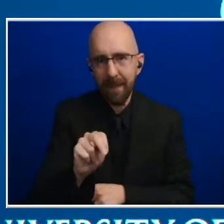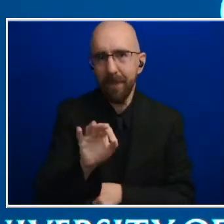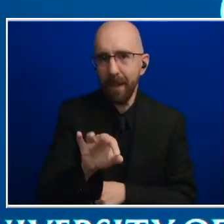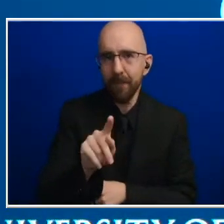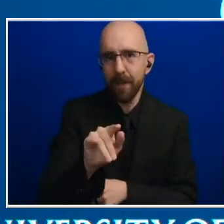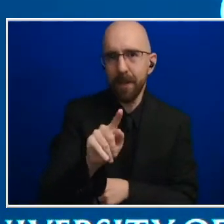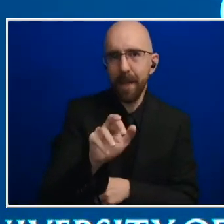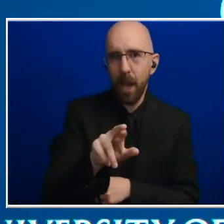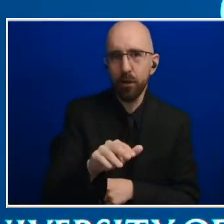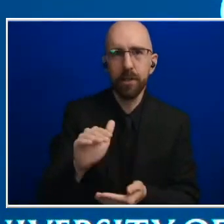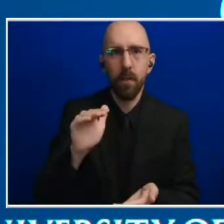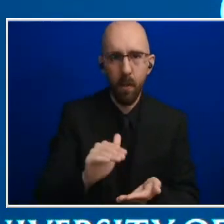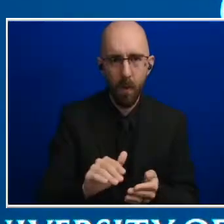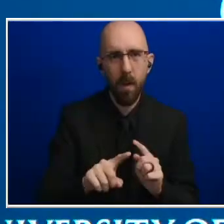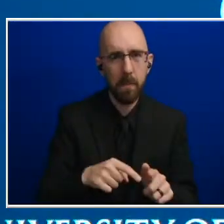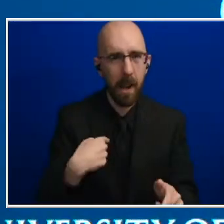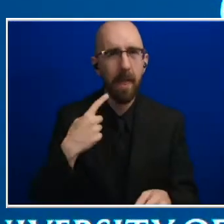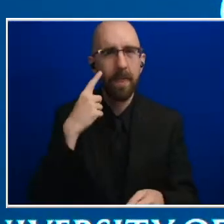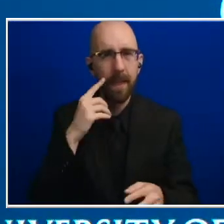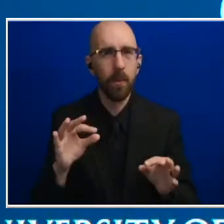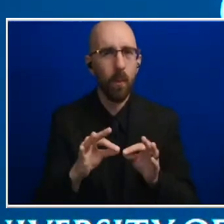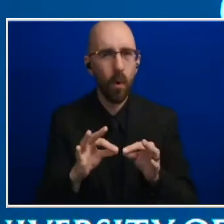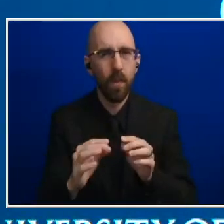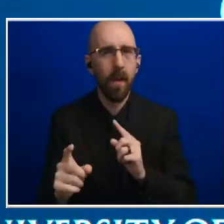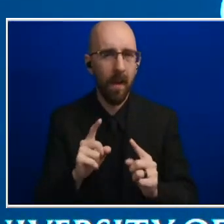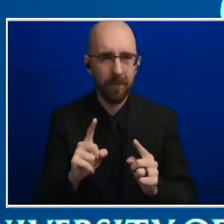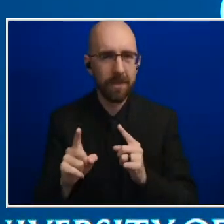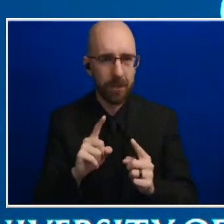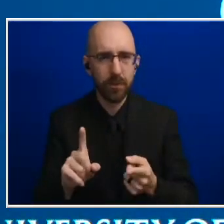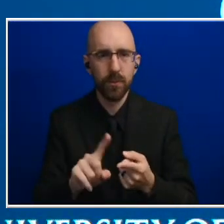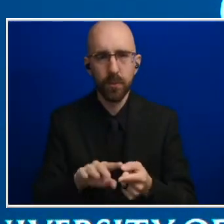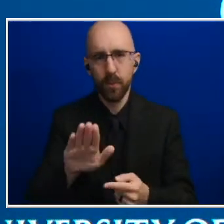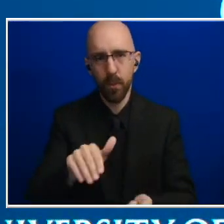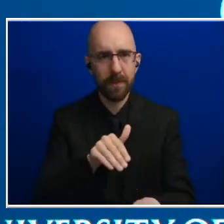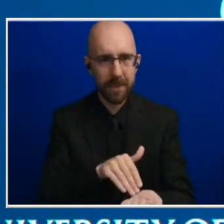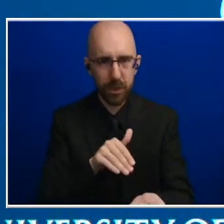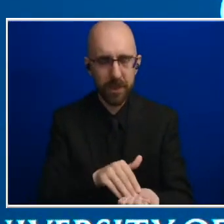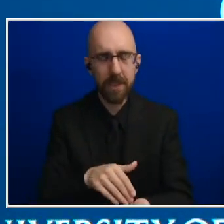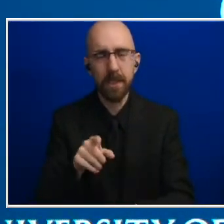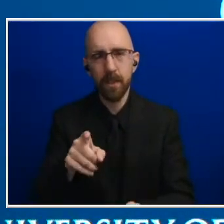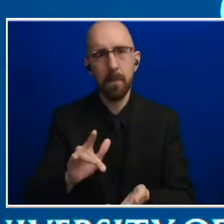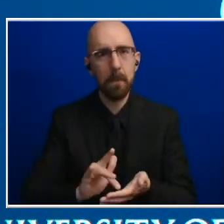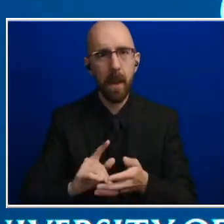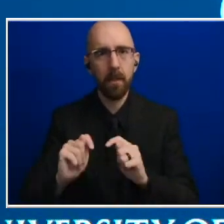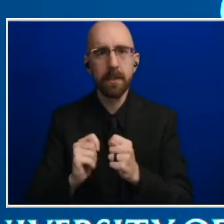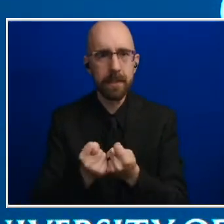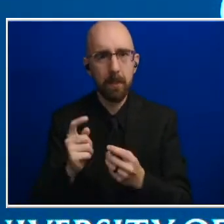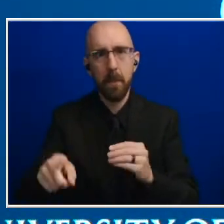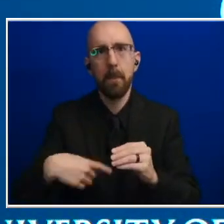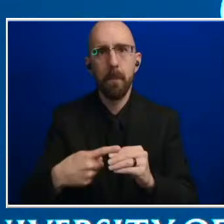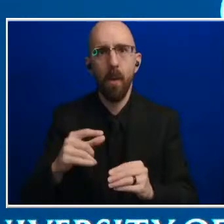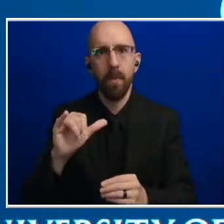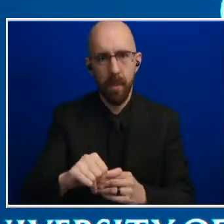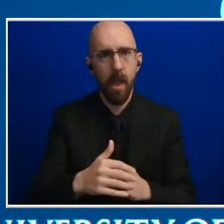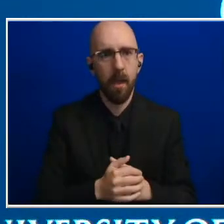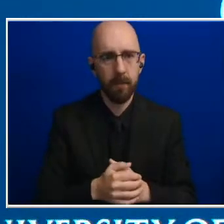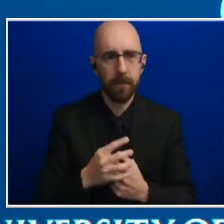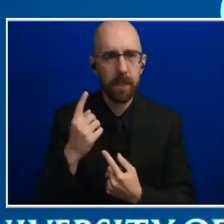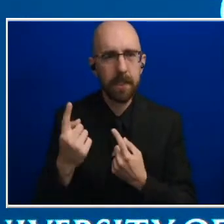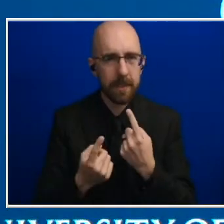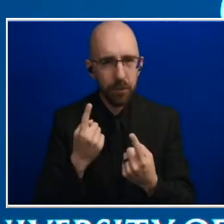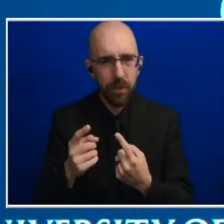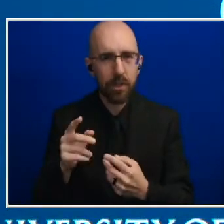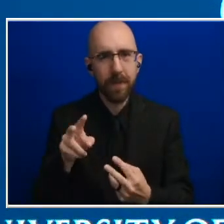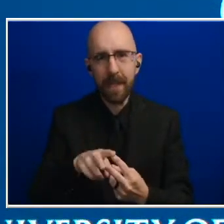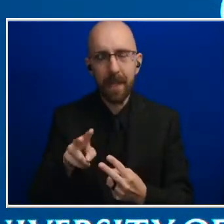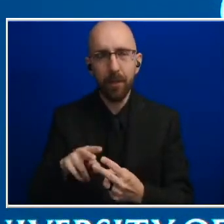But I think it is worth a conversation to your physician or to your medical team about that, and then consideration of either just getting a